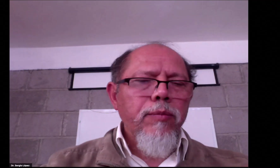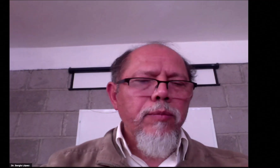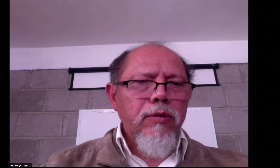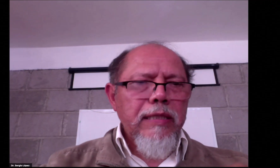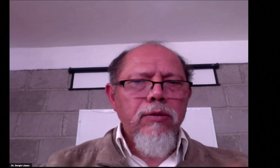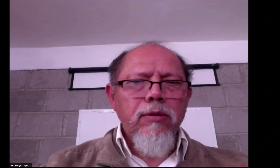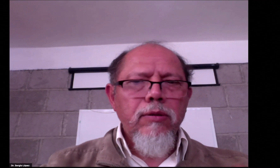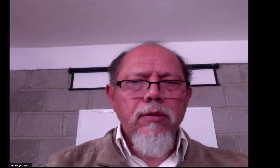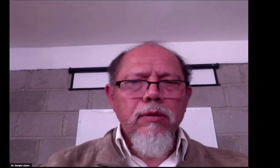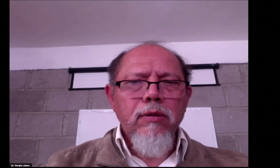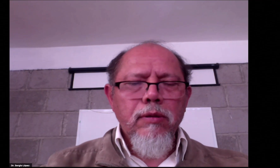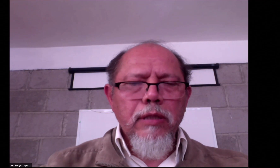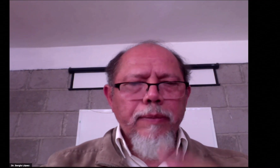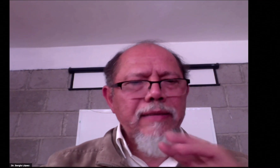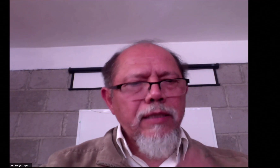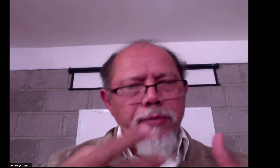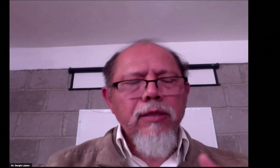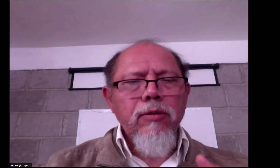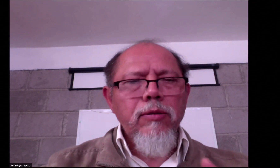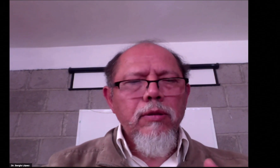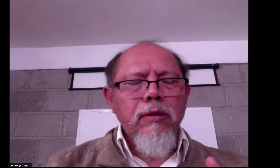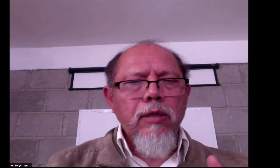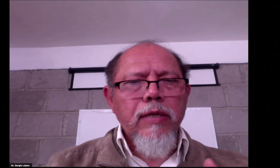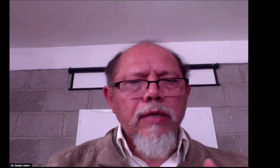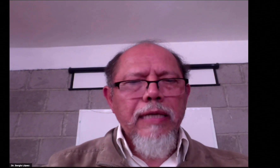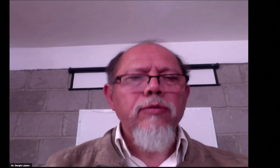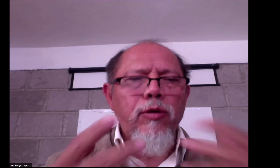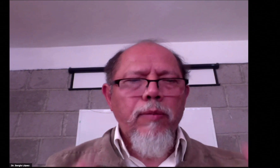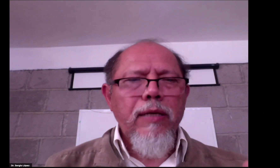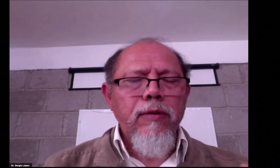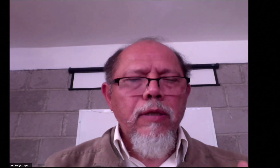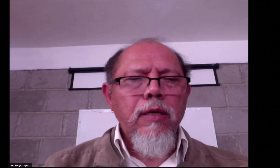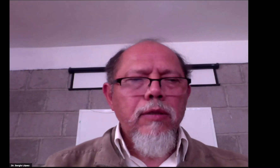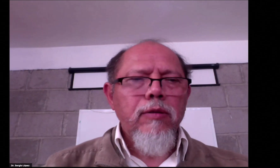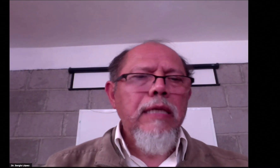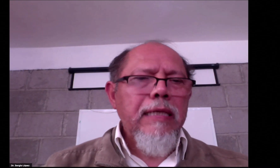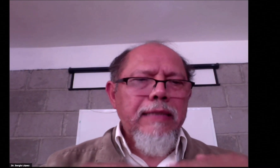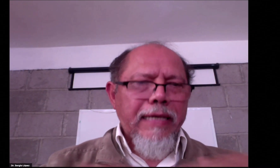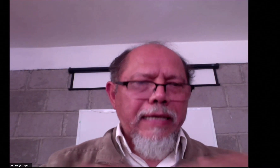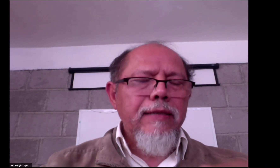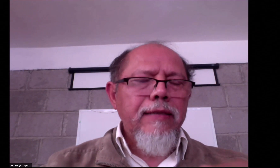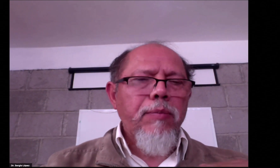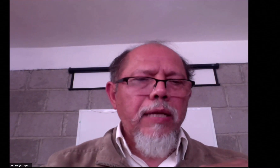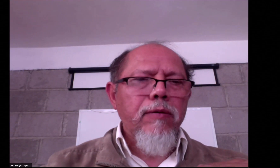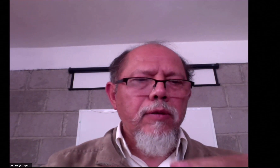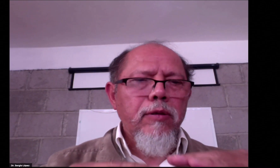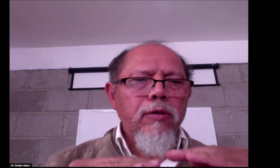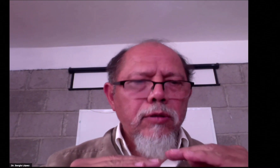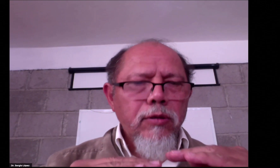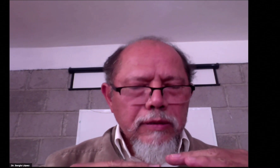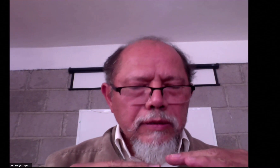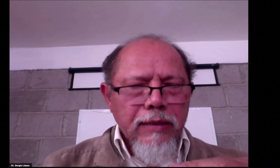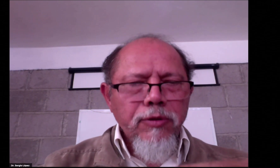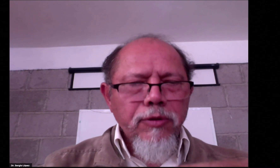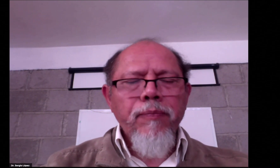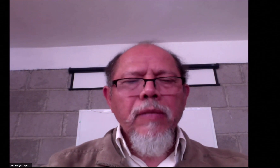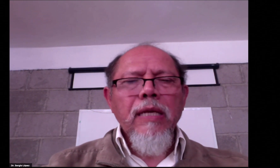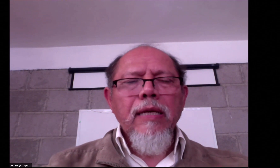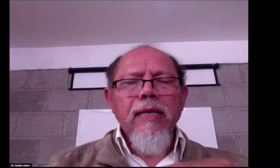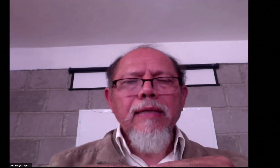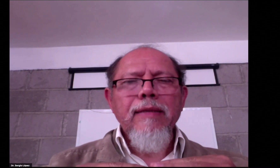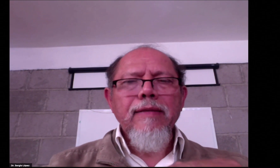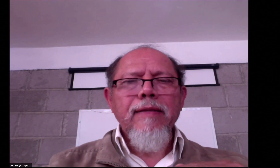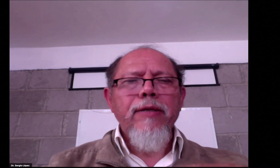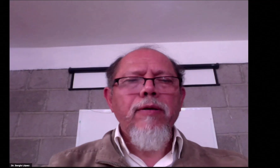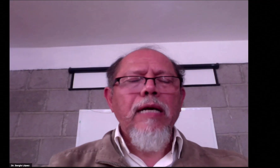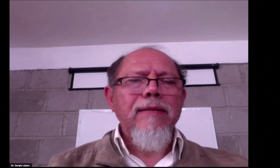this means that there is no process of relentless of a what a human being is. So it